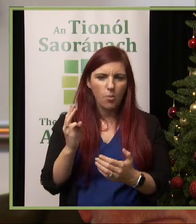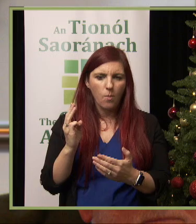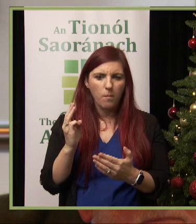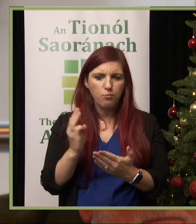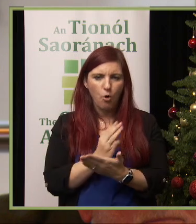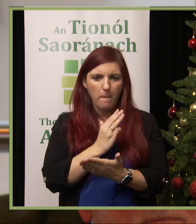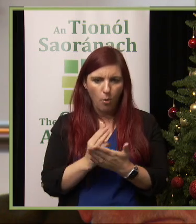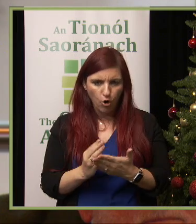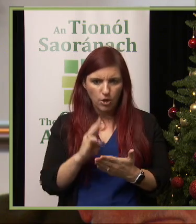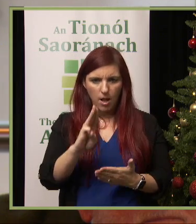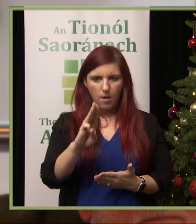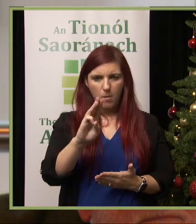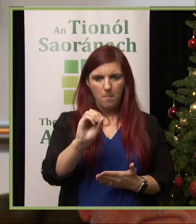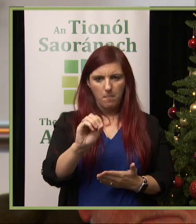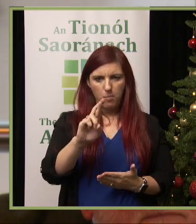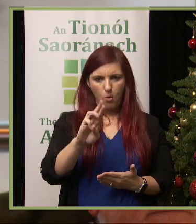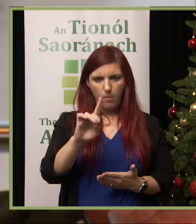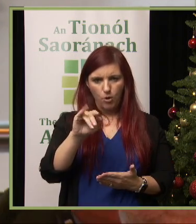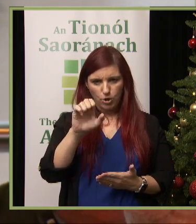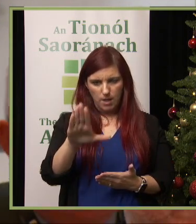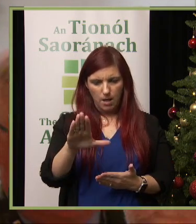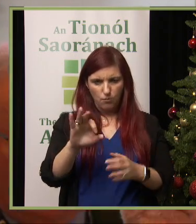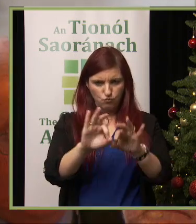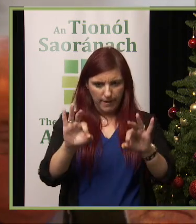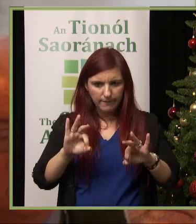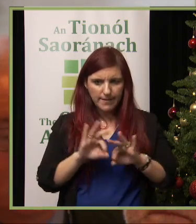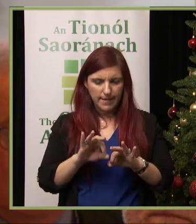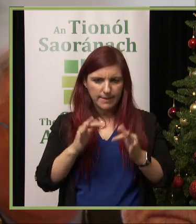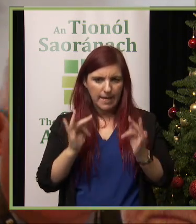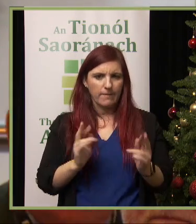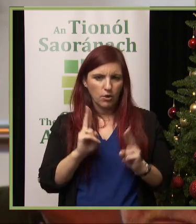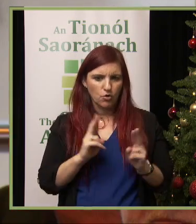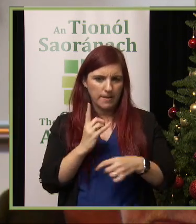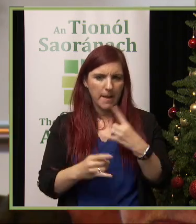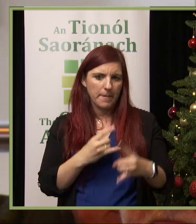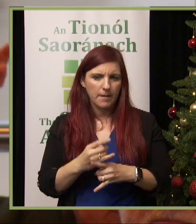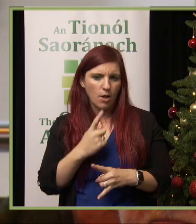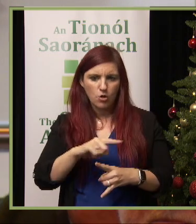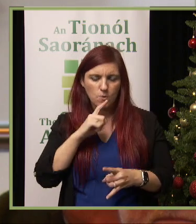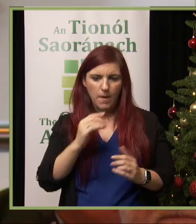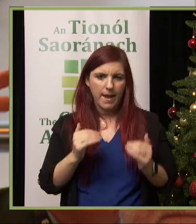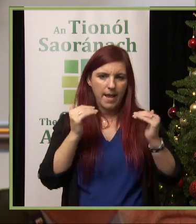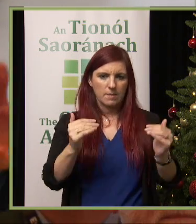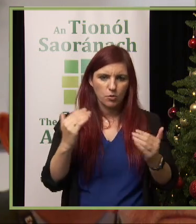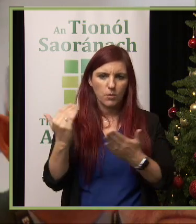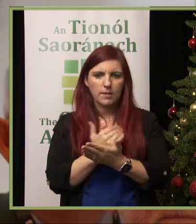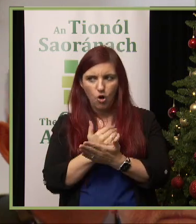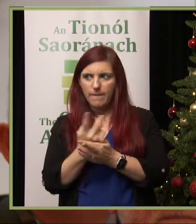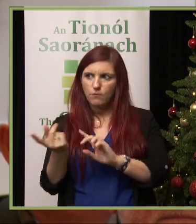fencing is definitely something that should be done, and not just to enhance, but also to conserve and